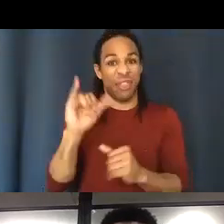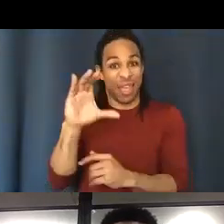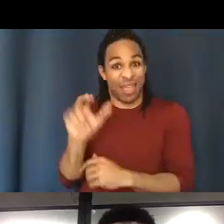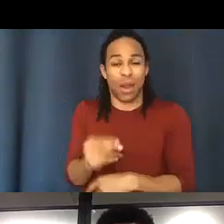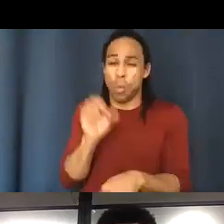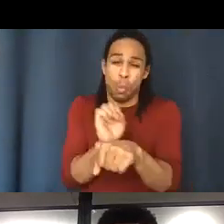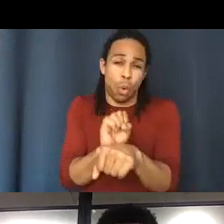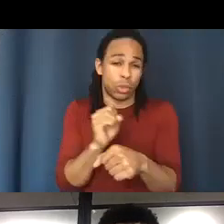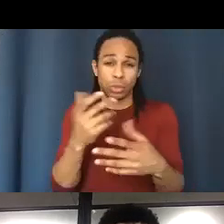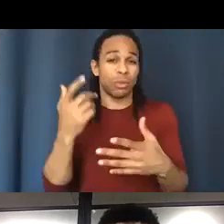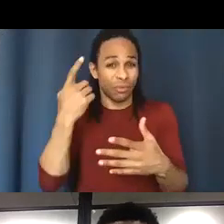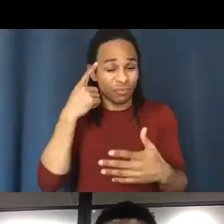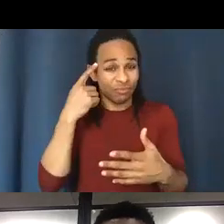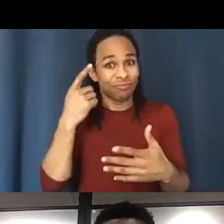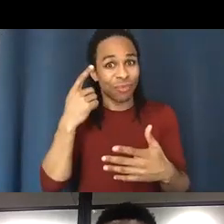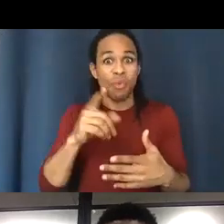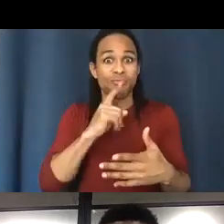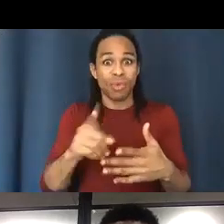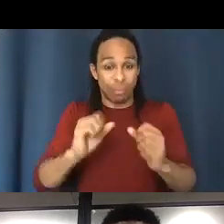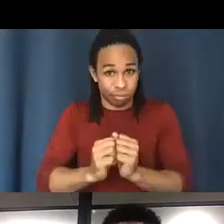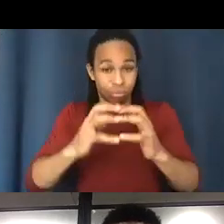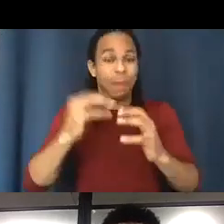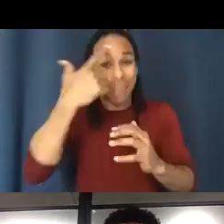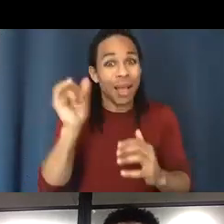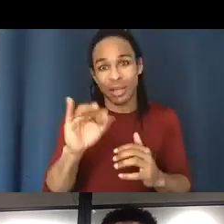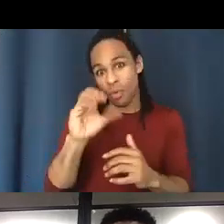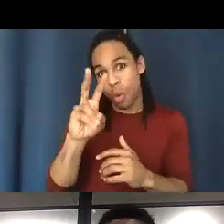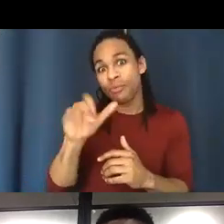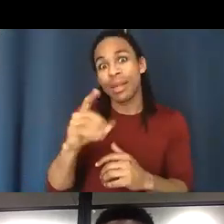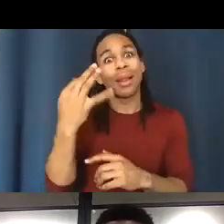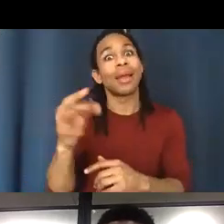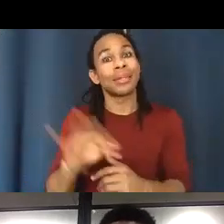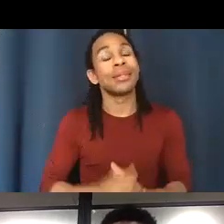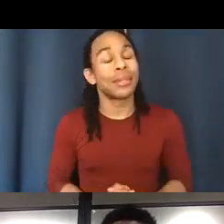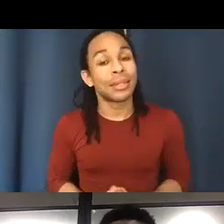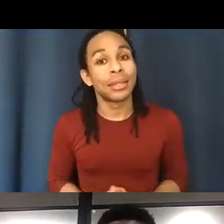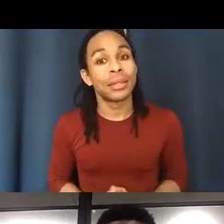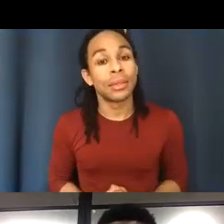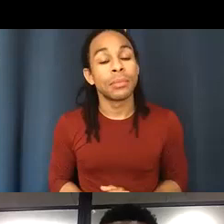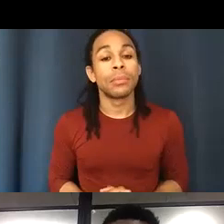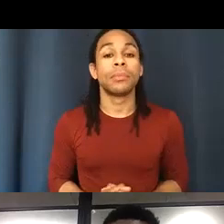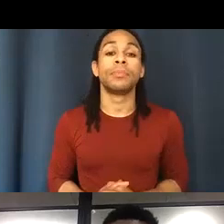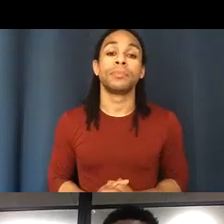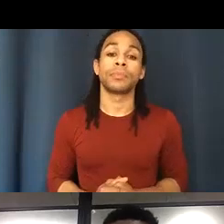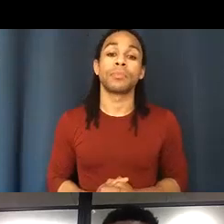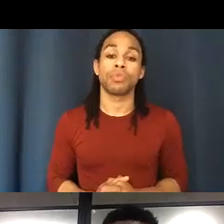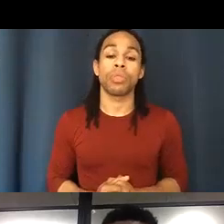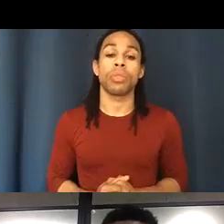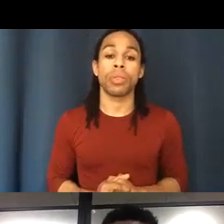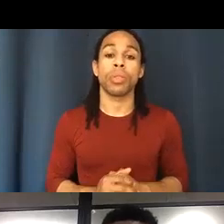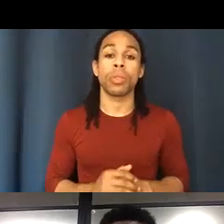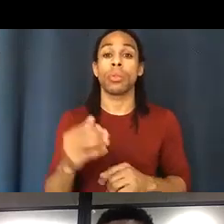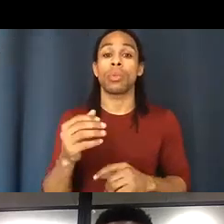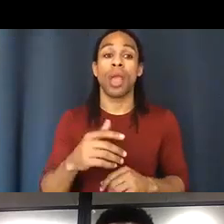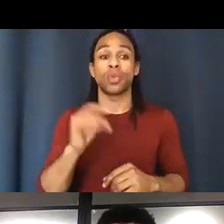And I mean, on the 10 points that we have there are the principles and ways of working